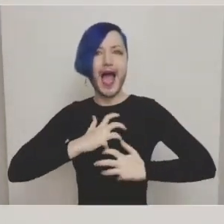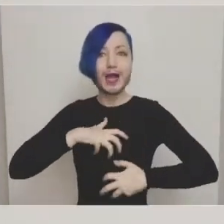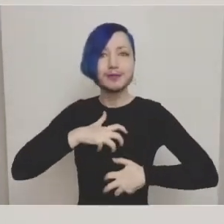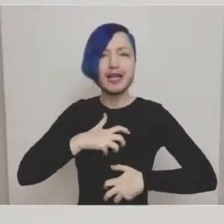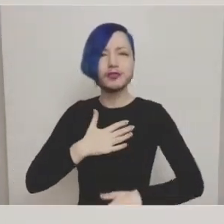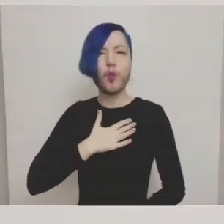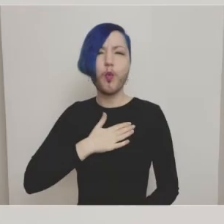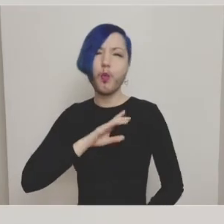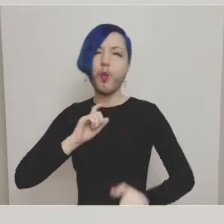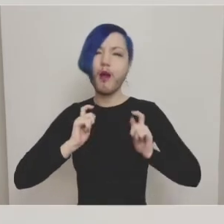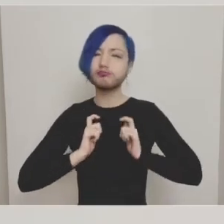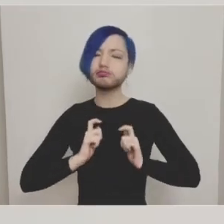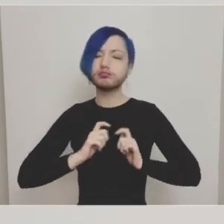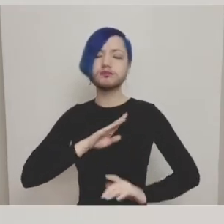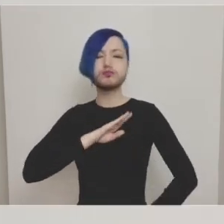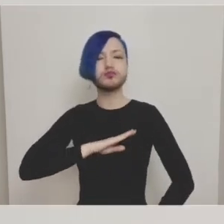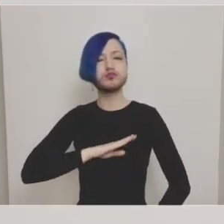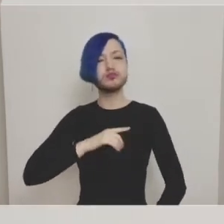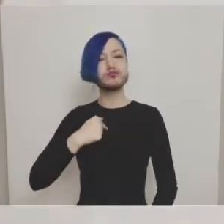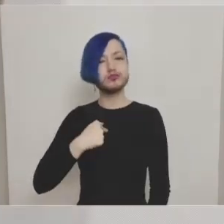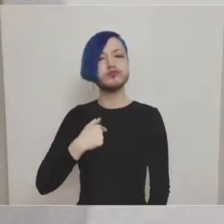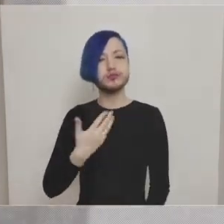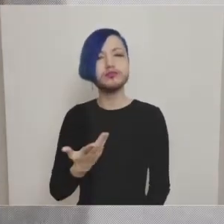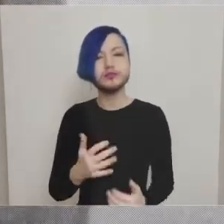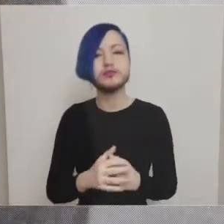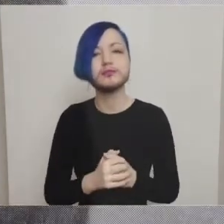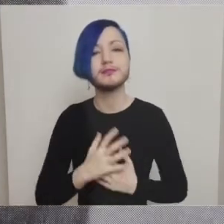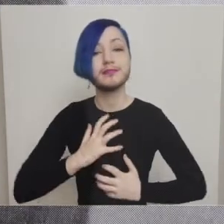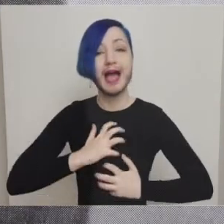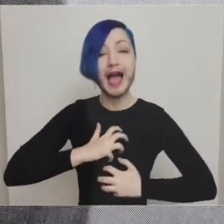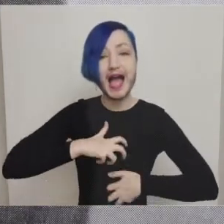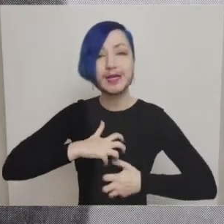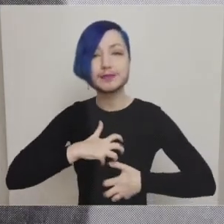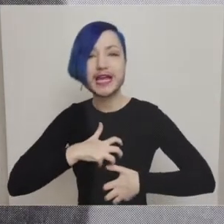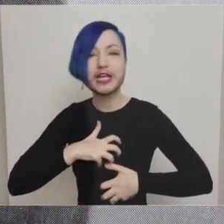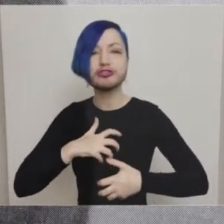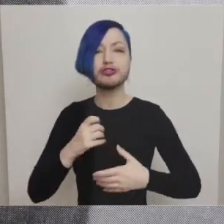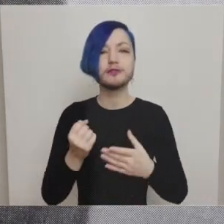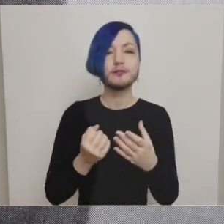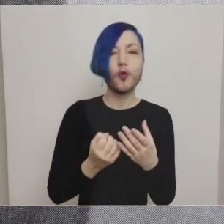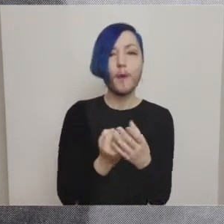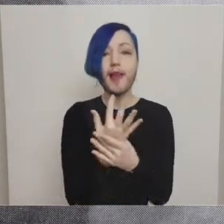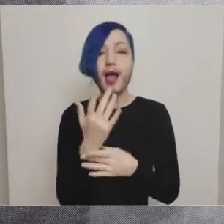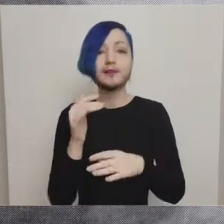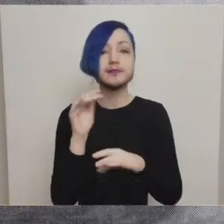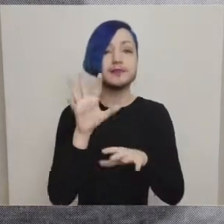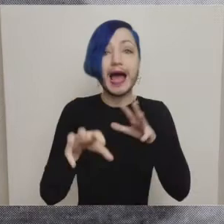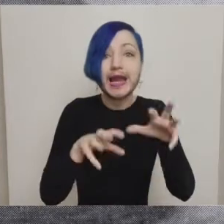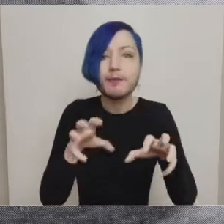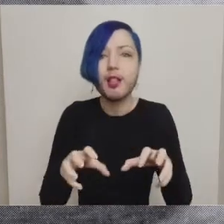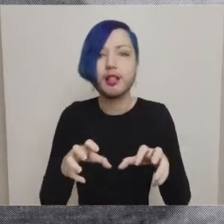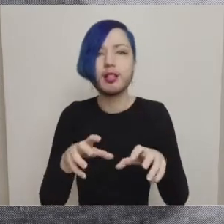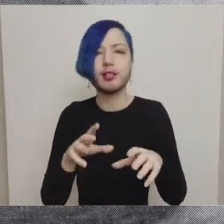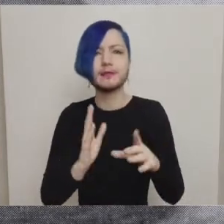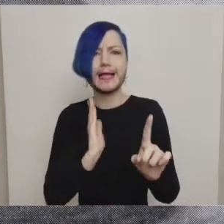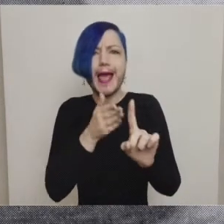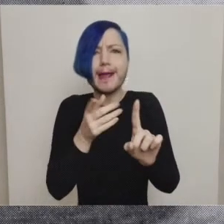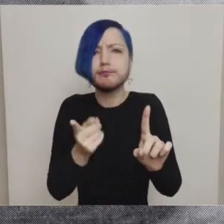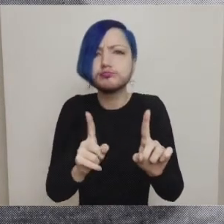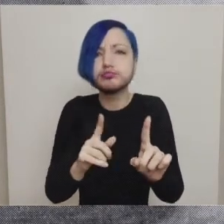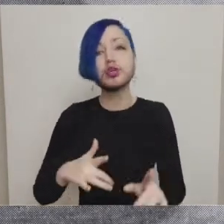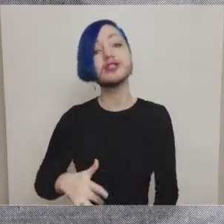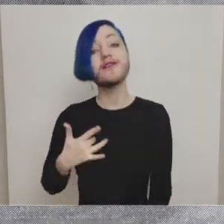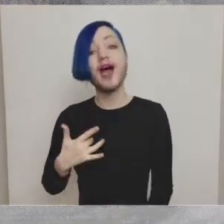life adapts to the environment around them. Adaptation in the plant and animal kingdom is all about